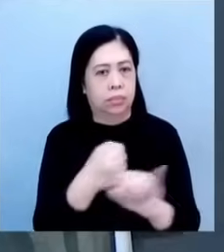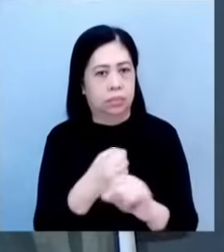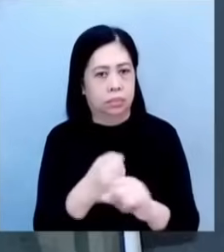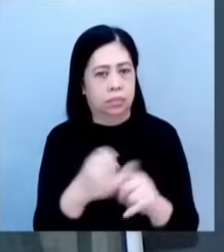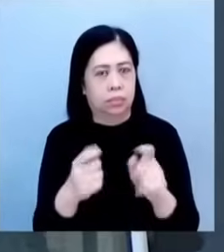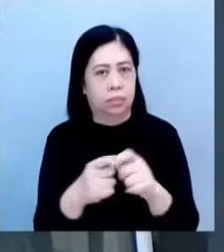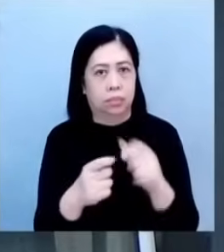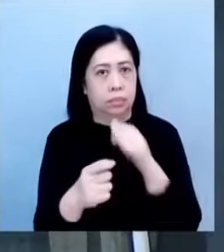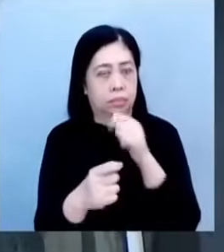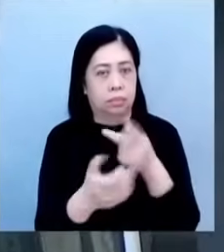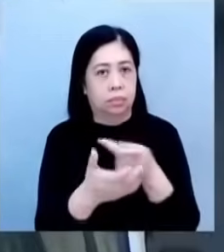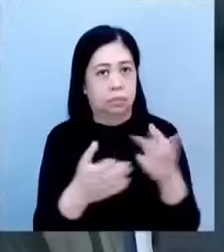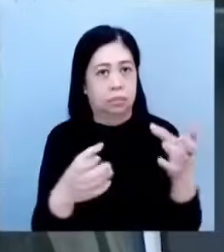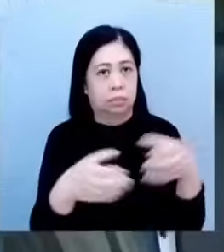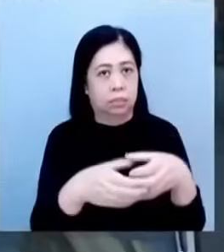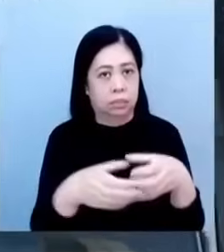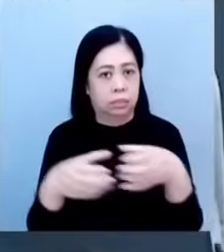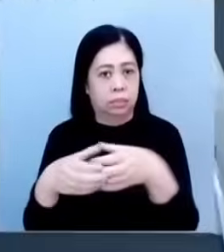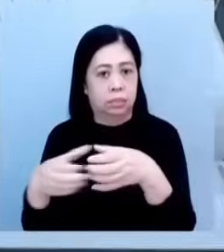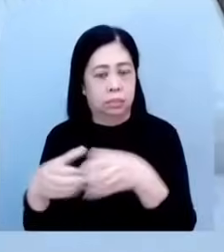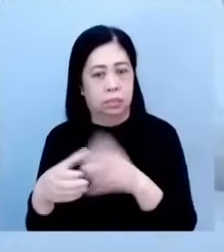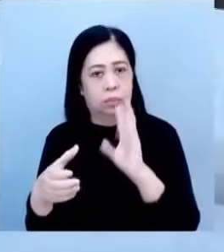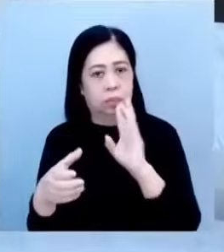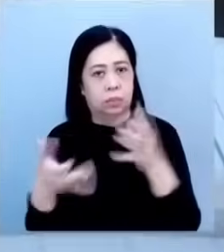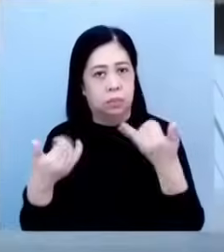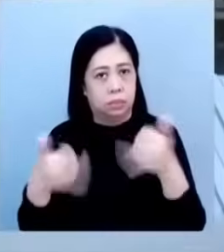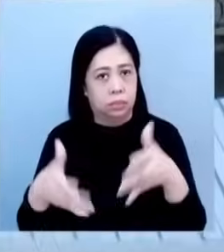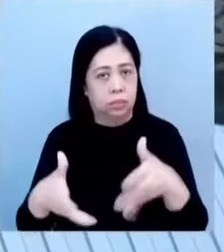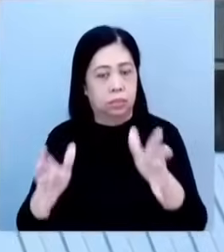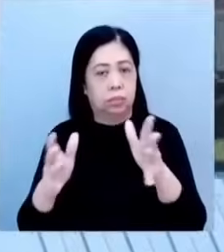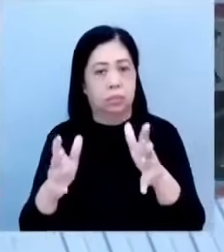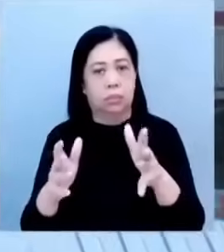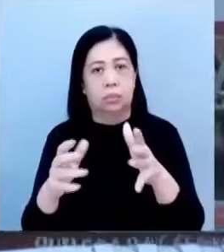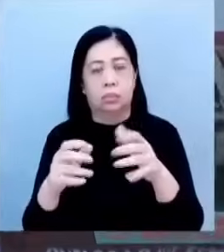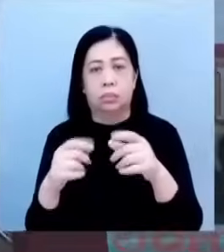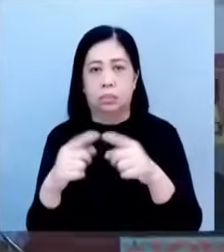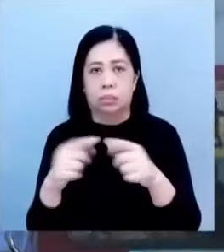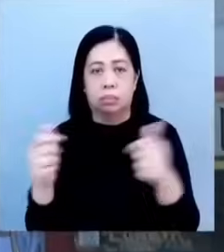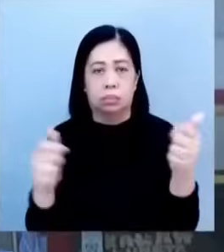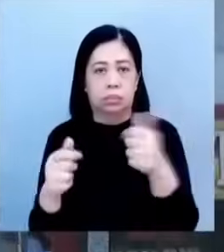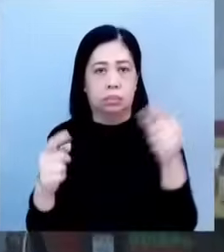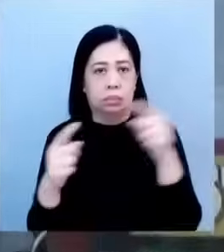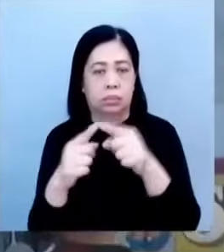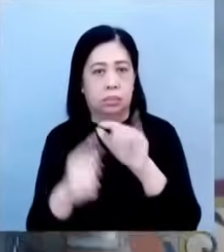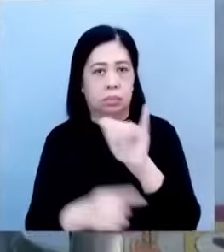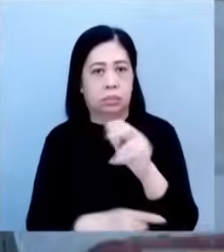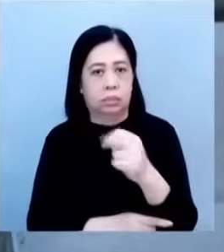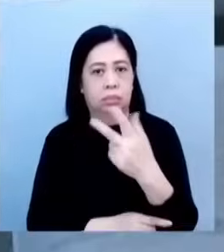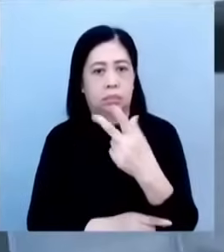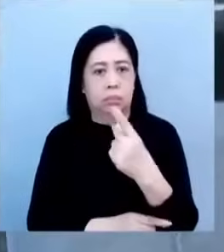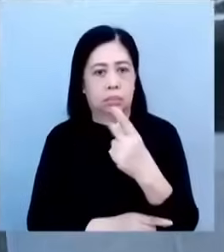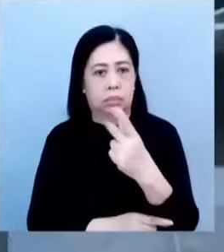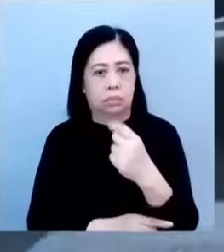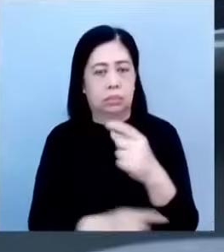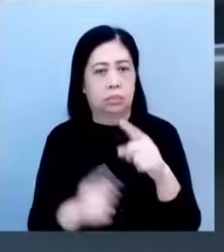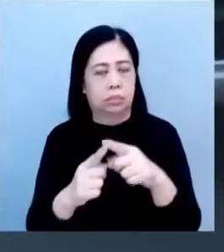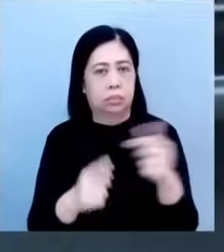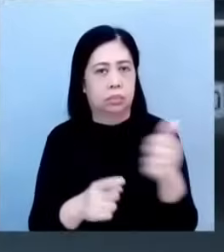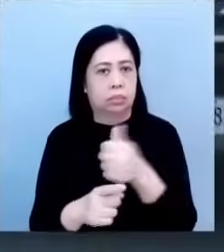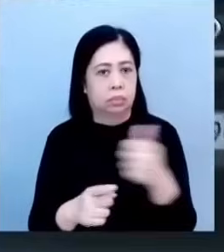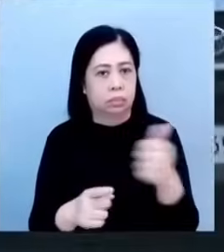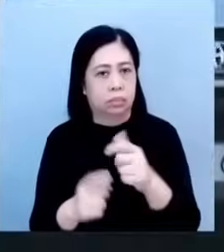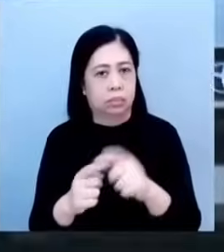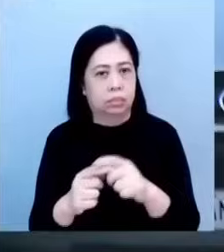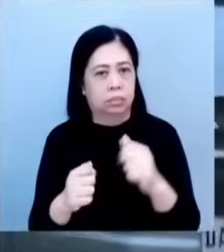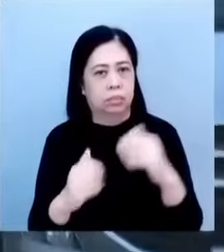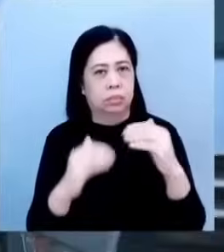fail to consolidate their franchises will still be allowed until January 31, 2024 to ply routes where less